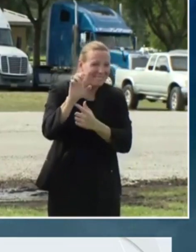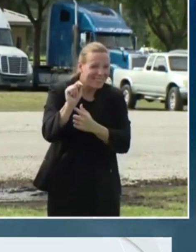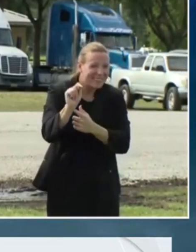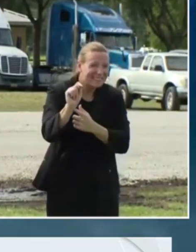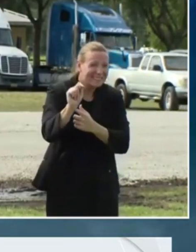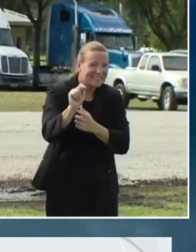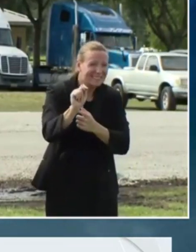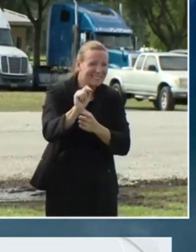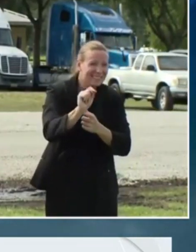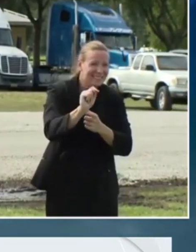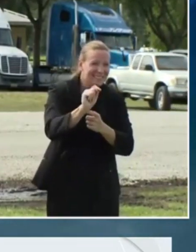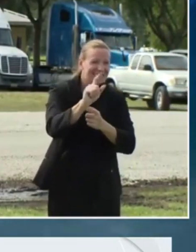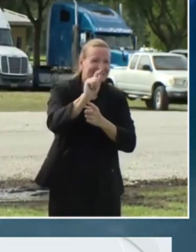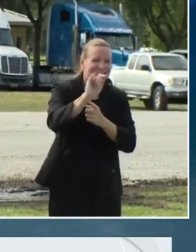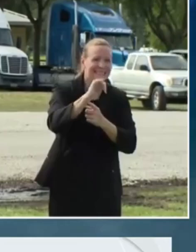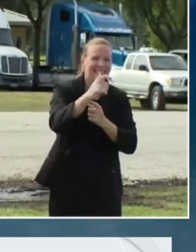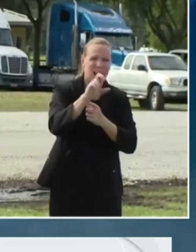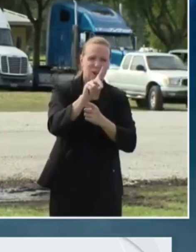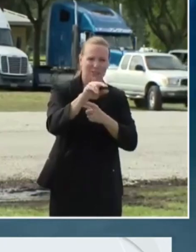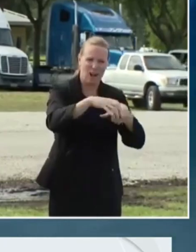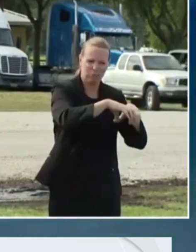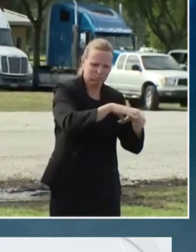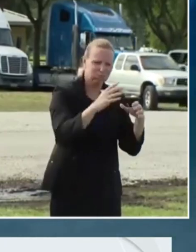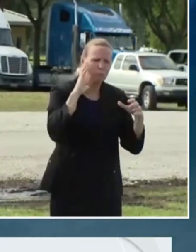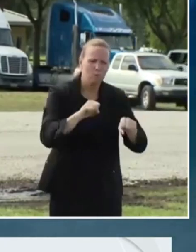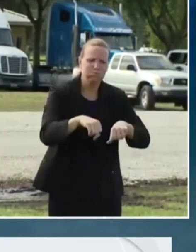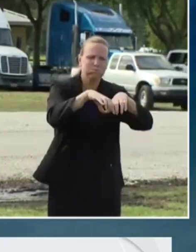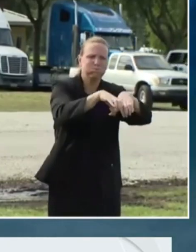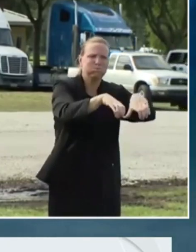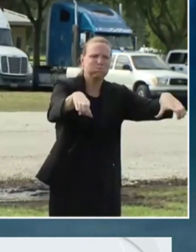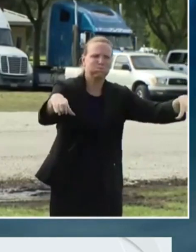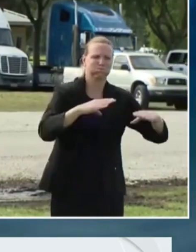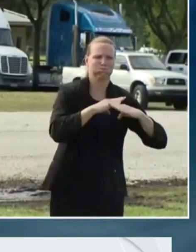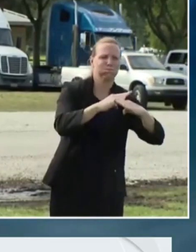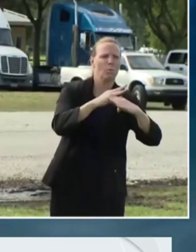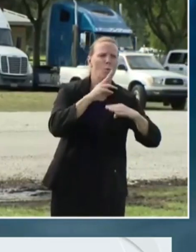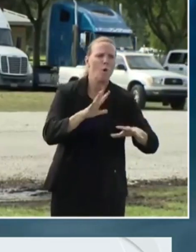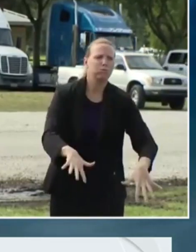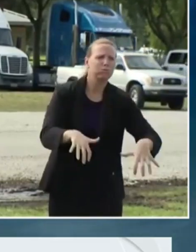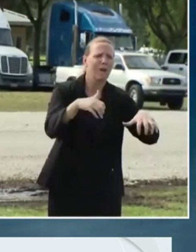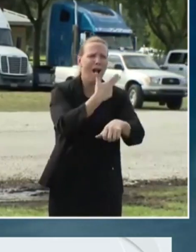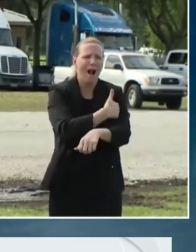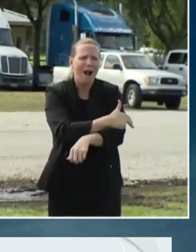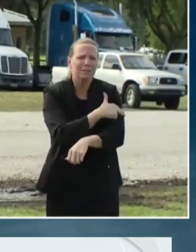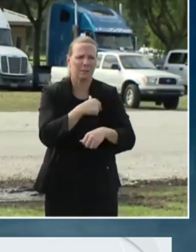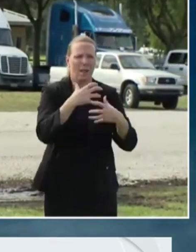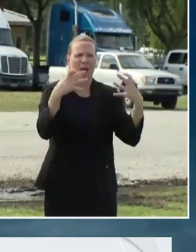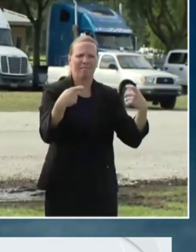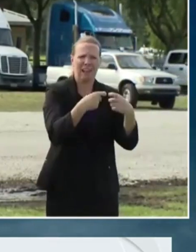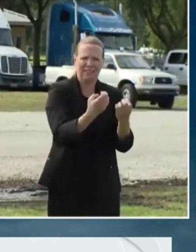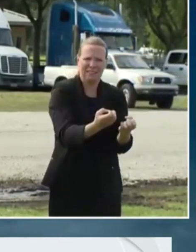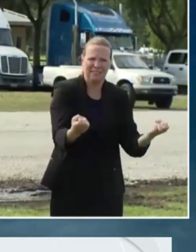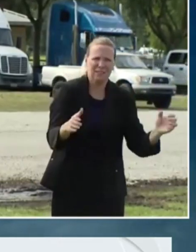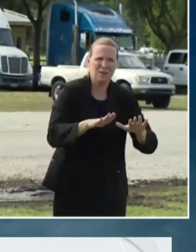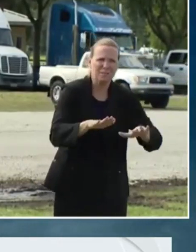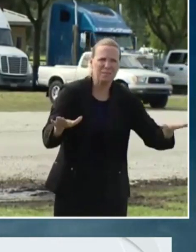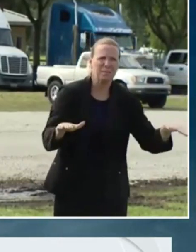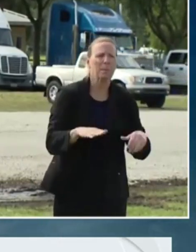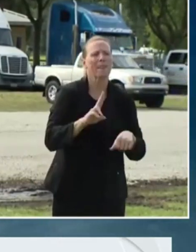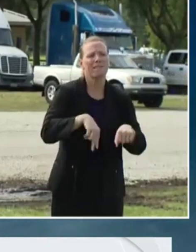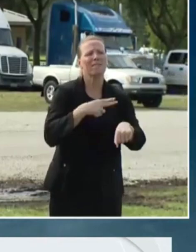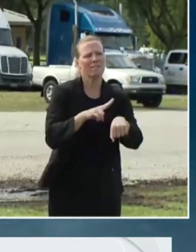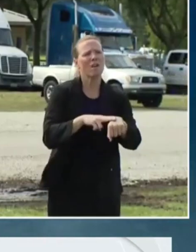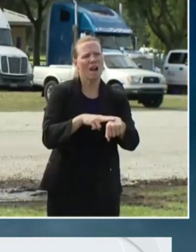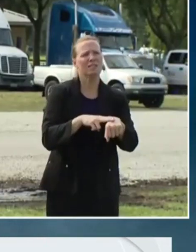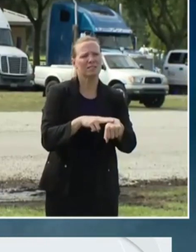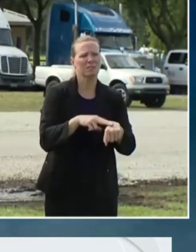hospitals, wastewater facilities, and electrical infrastructures. Of course, we've been outfitting counties for years